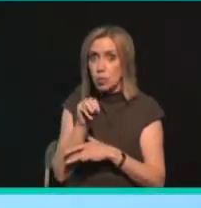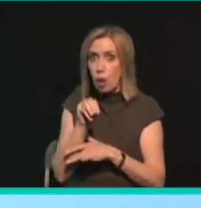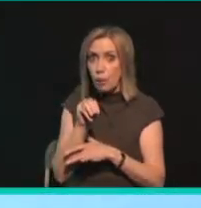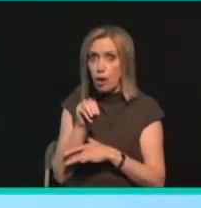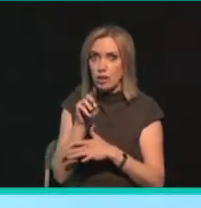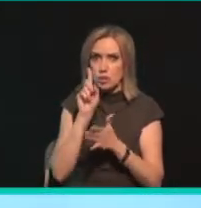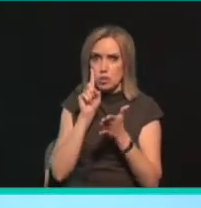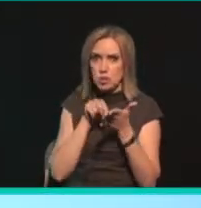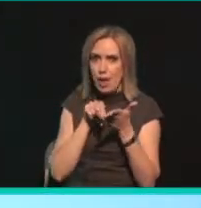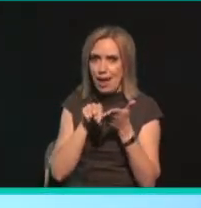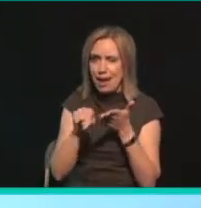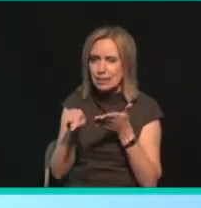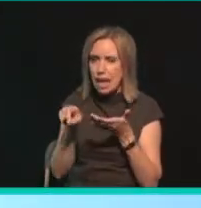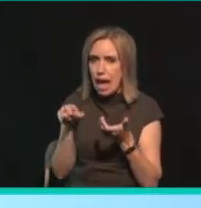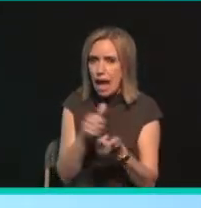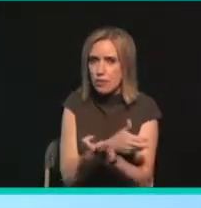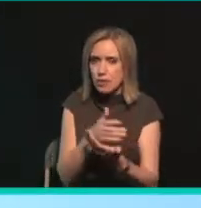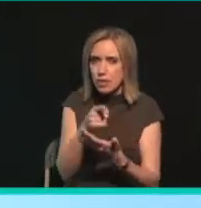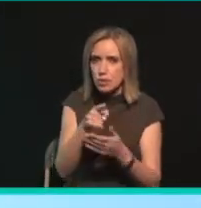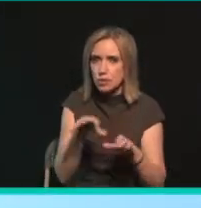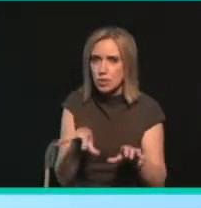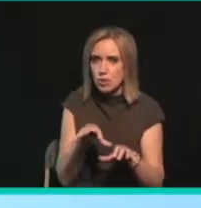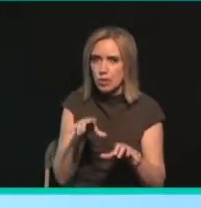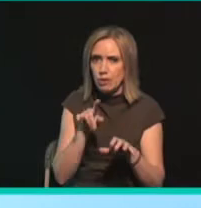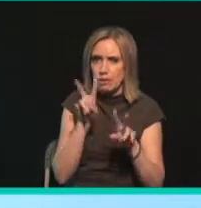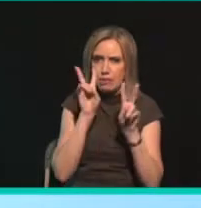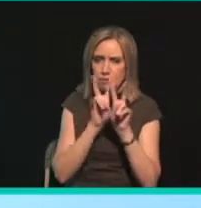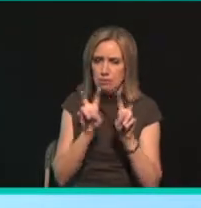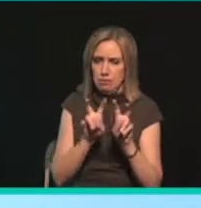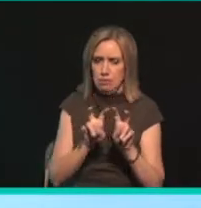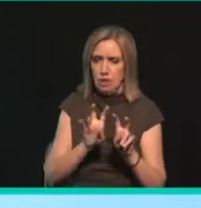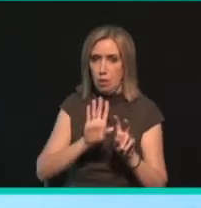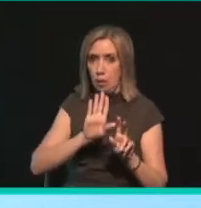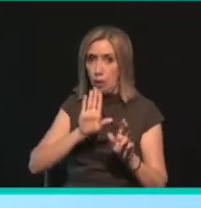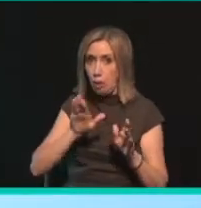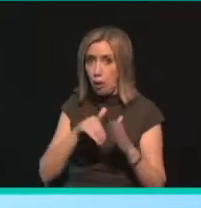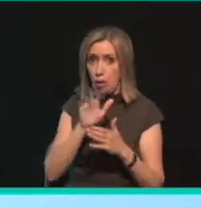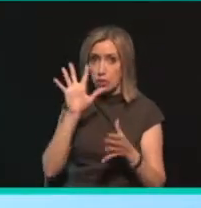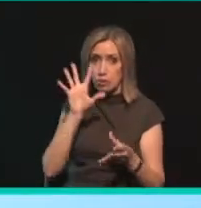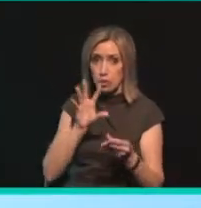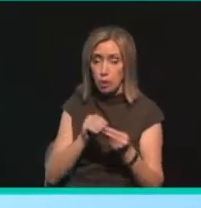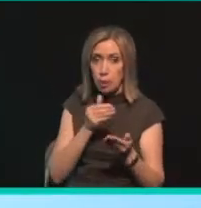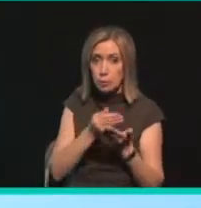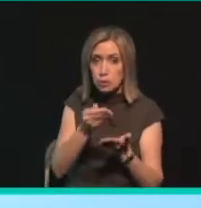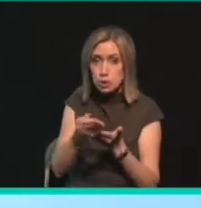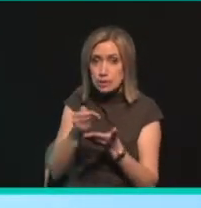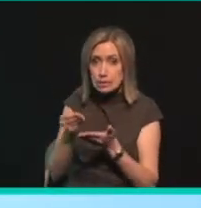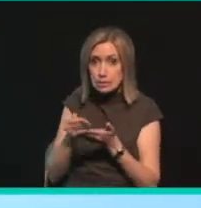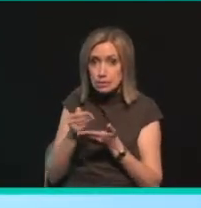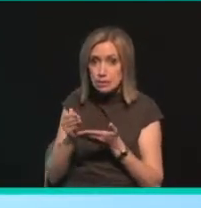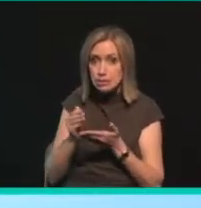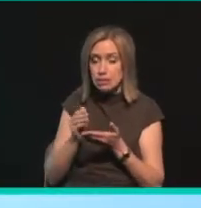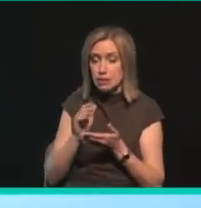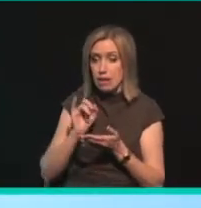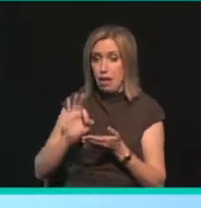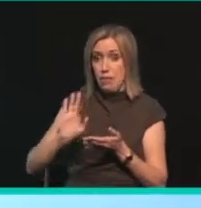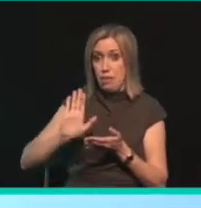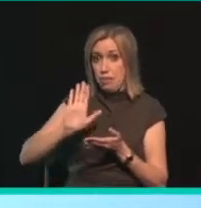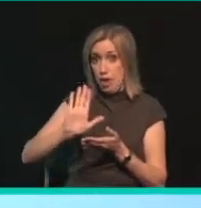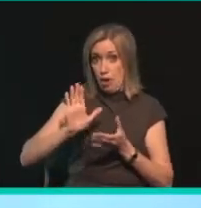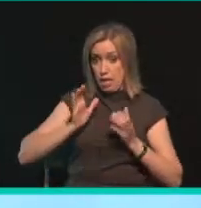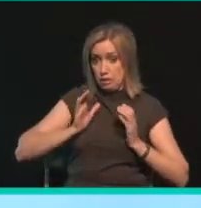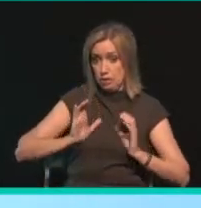everything you do. They look at all the purchases of all their customers